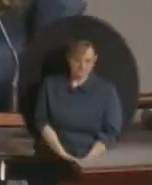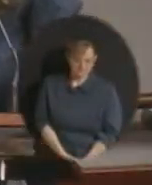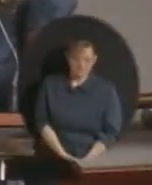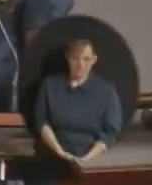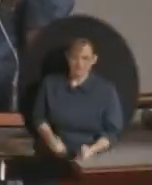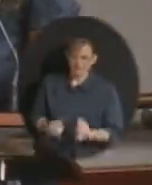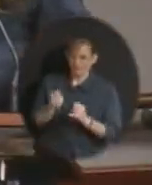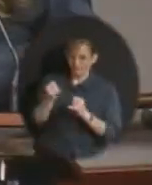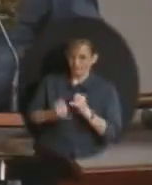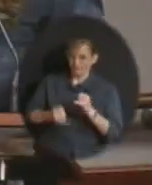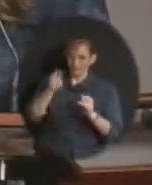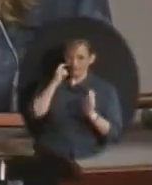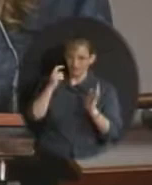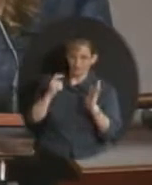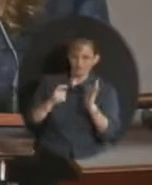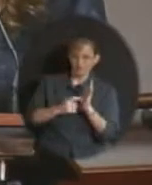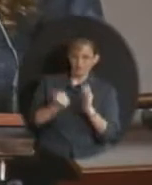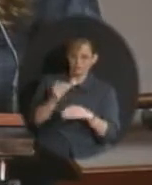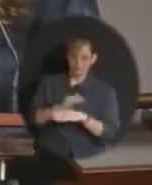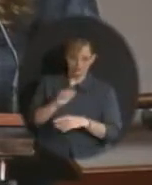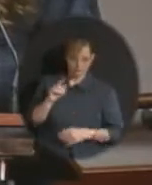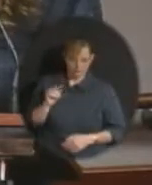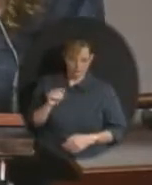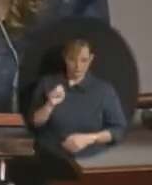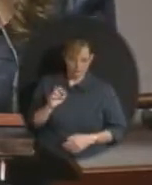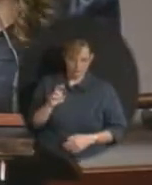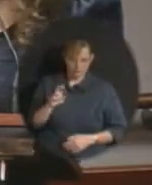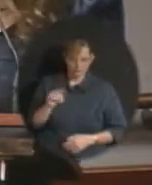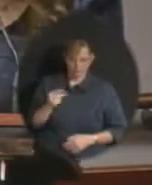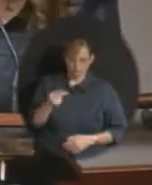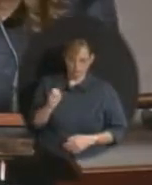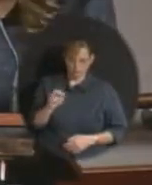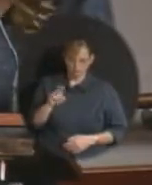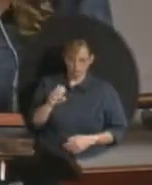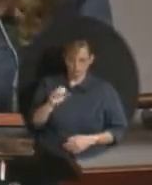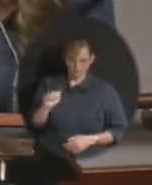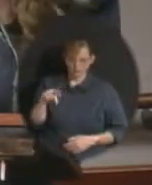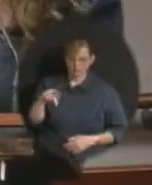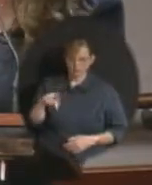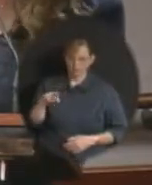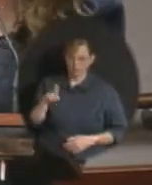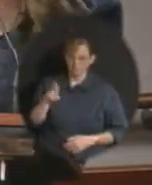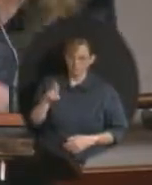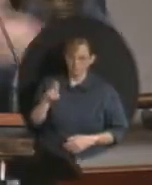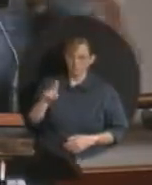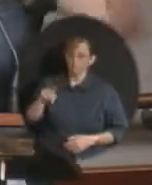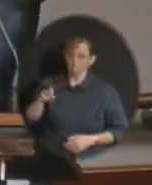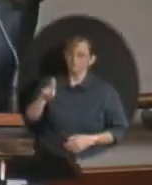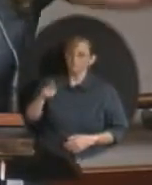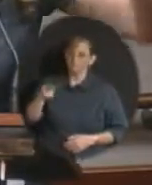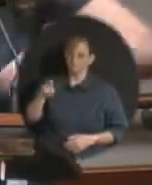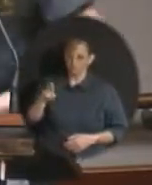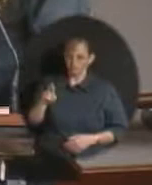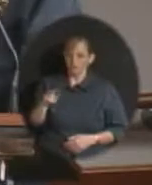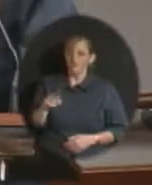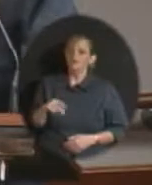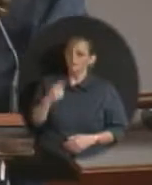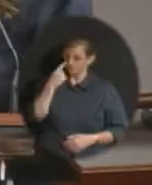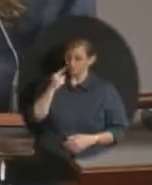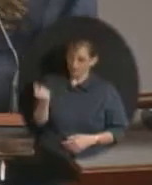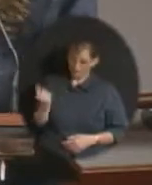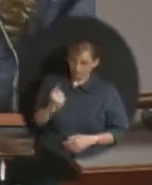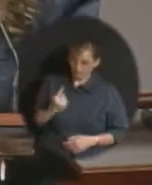Our final recognition tonight is of Teresa Poor, a senior from Olathe North. Teresa, if you'd come forward along with Connie, you're already up